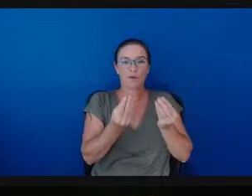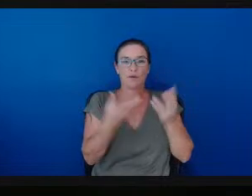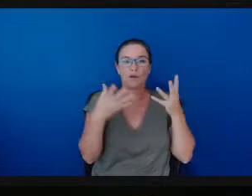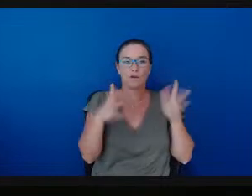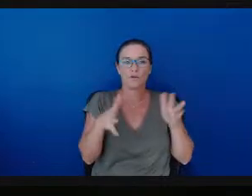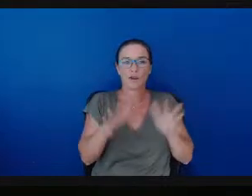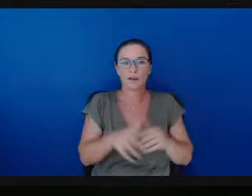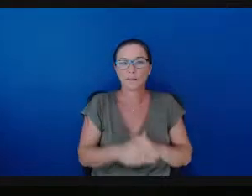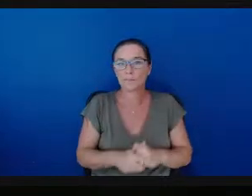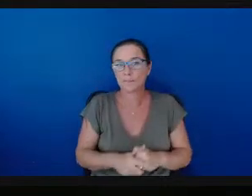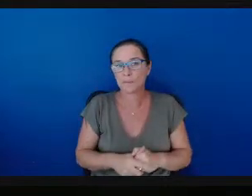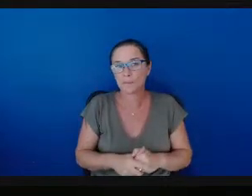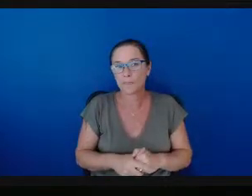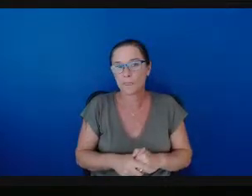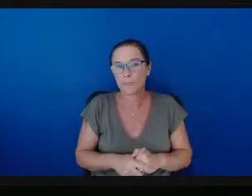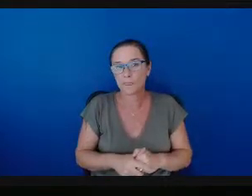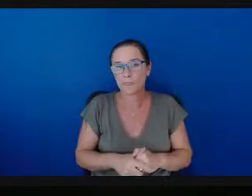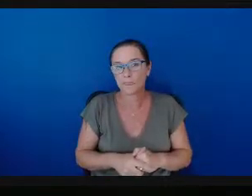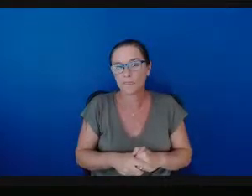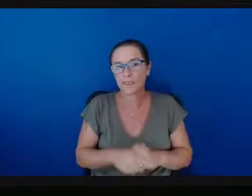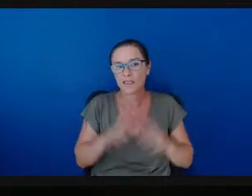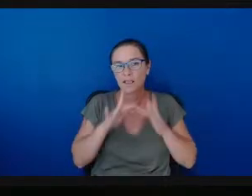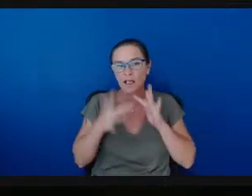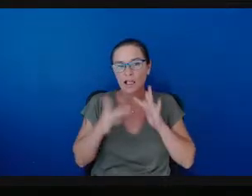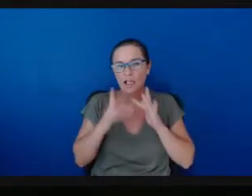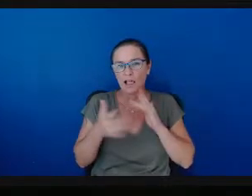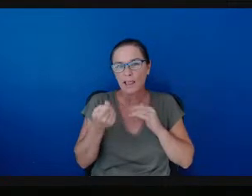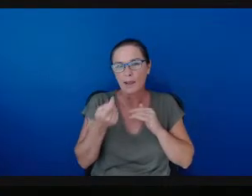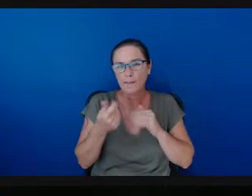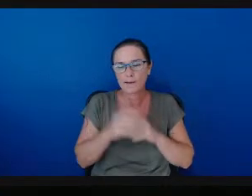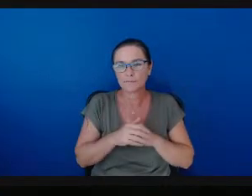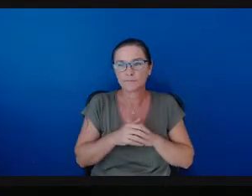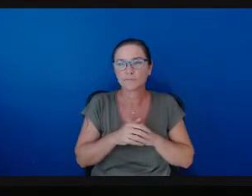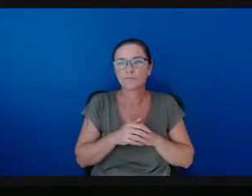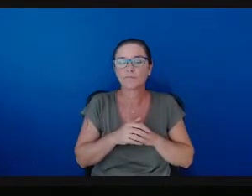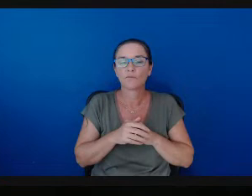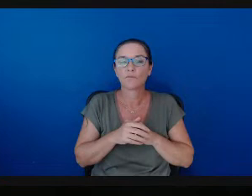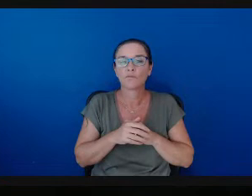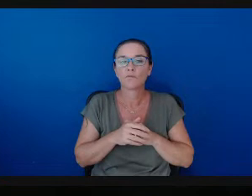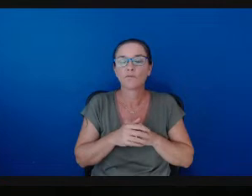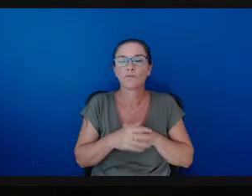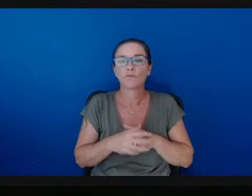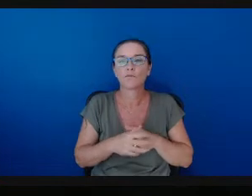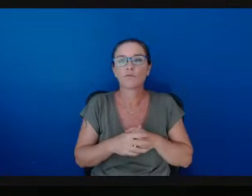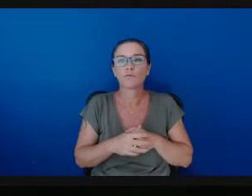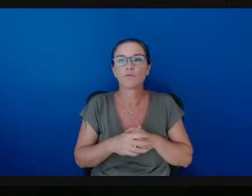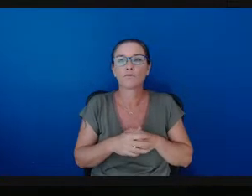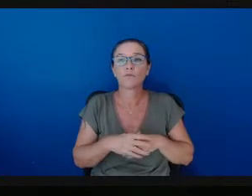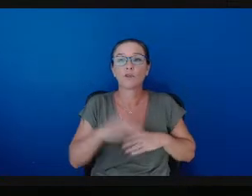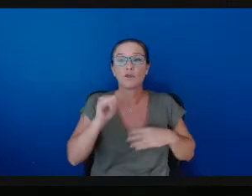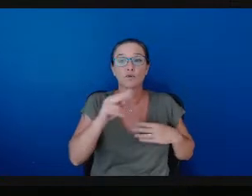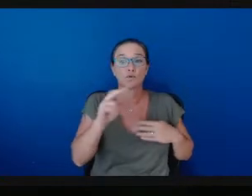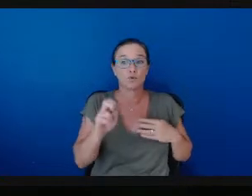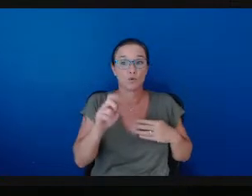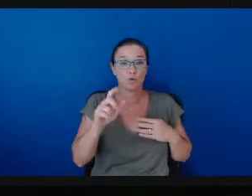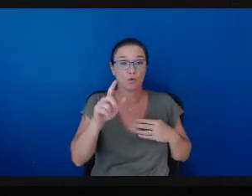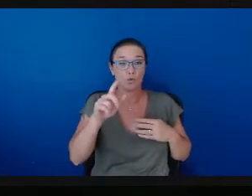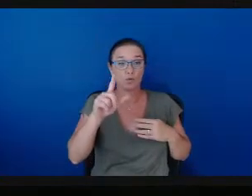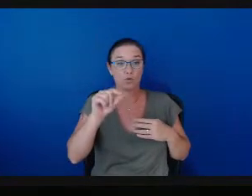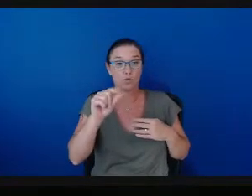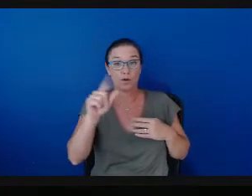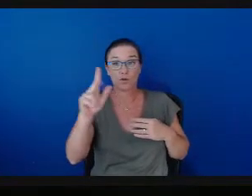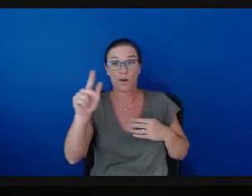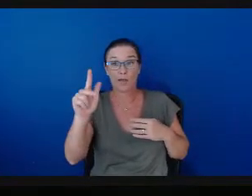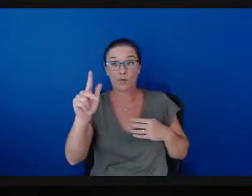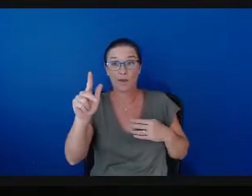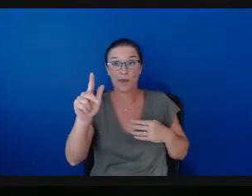noteworthy that in June 2023, we had a off on this side over here at that point in time, and that crack was not active